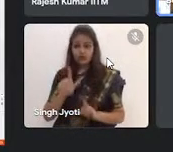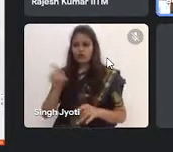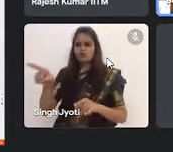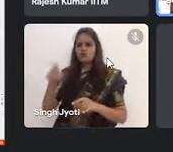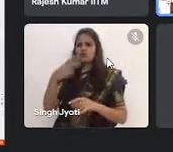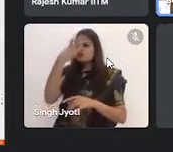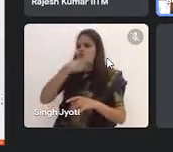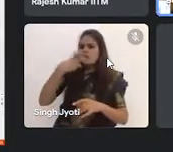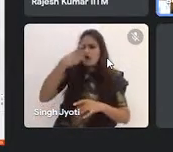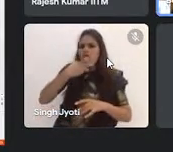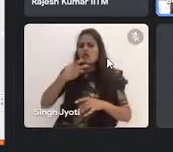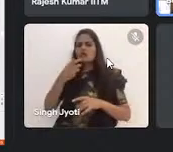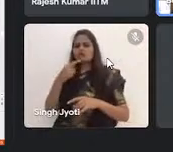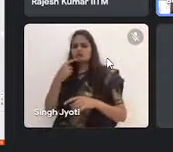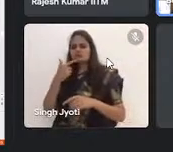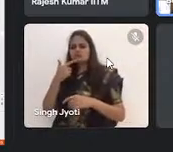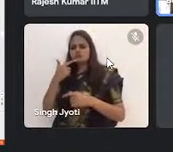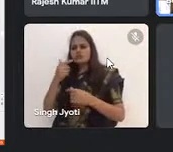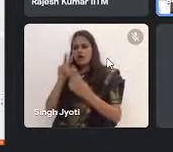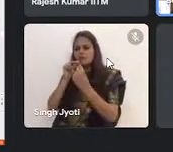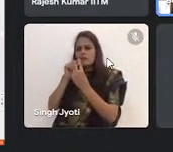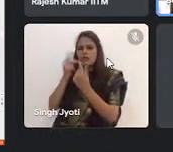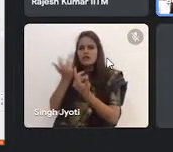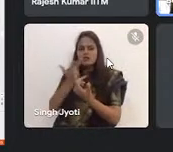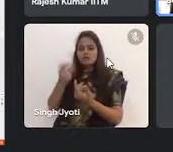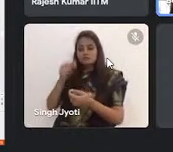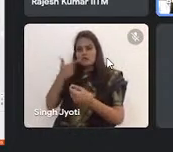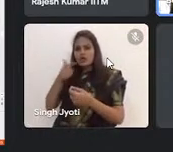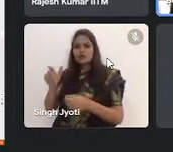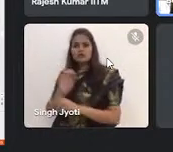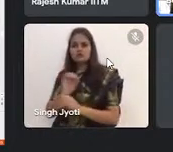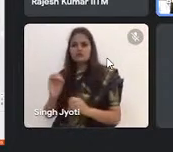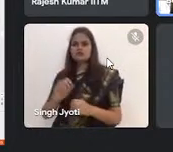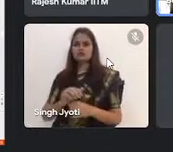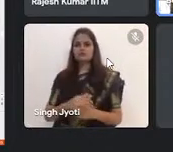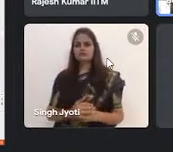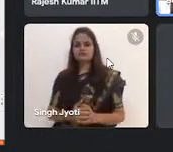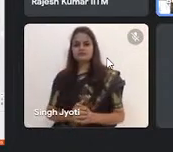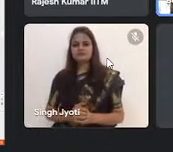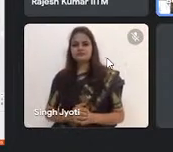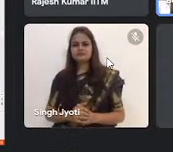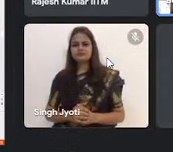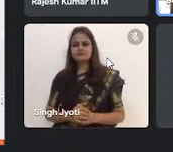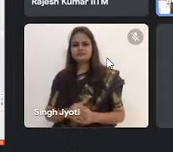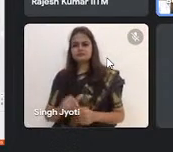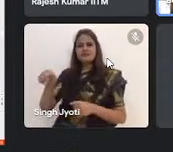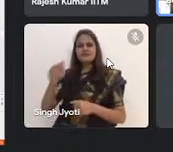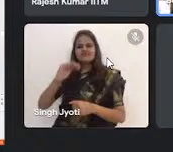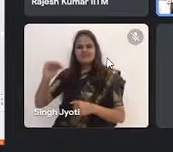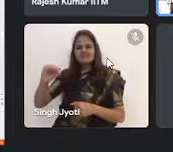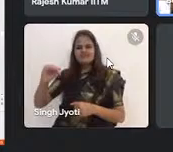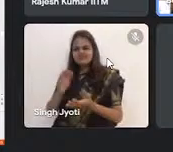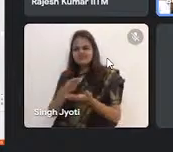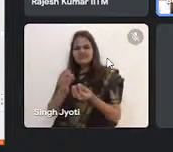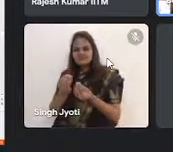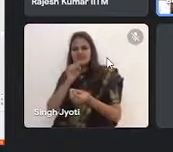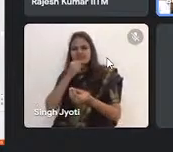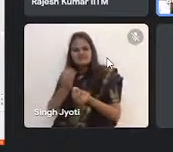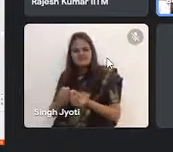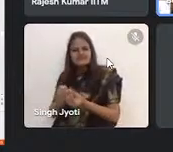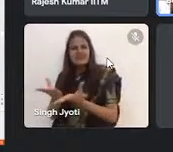reading, these crucial months and years of the early ones are